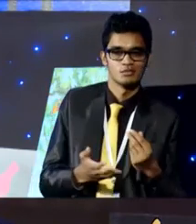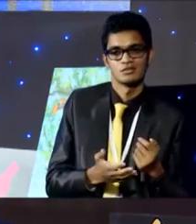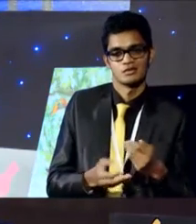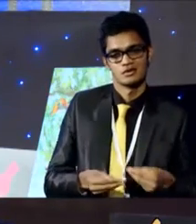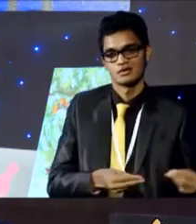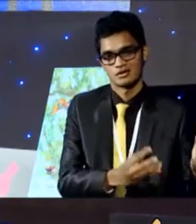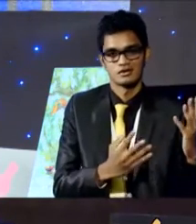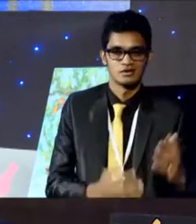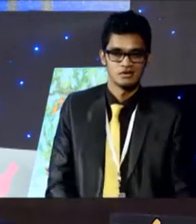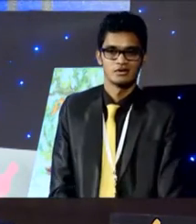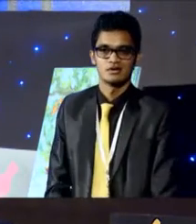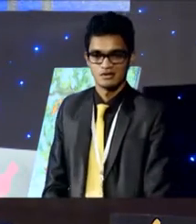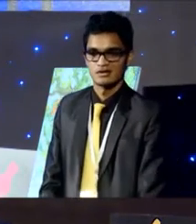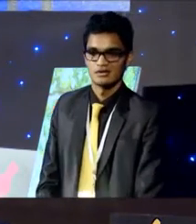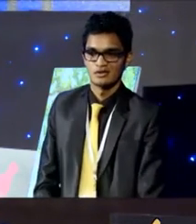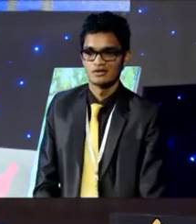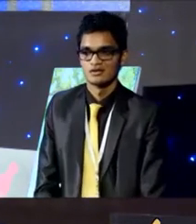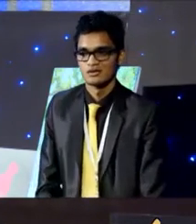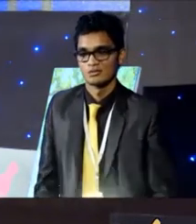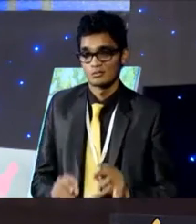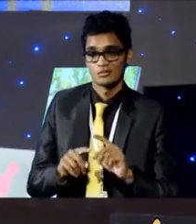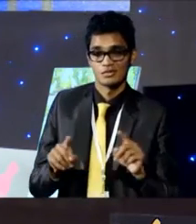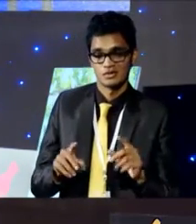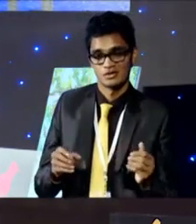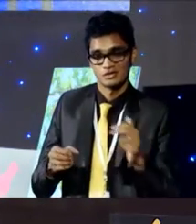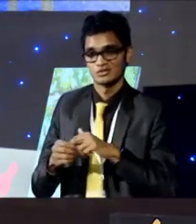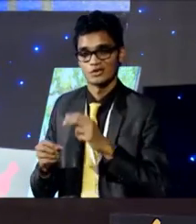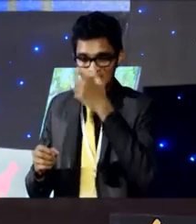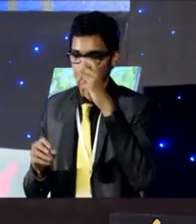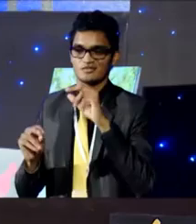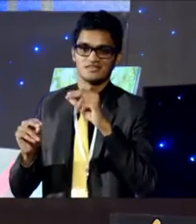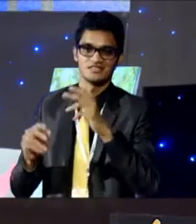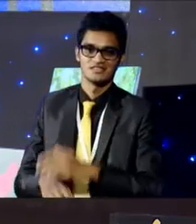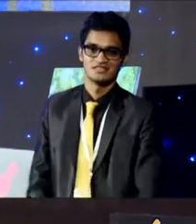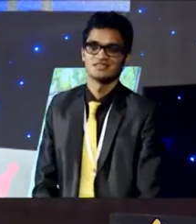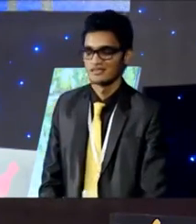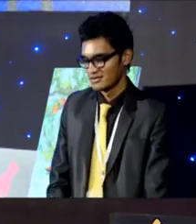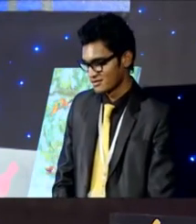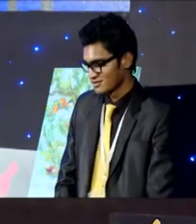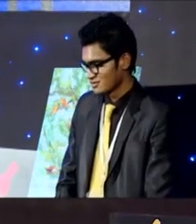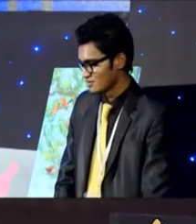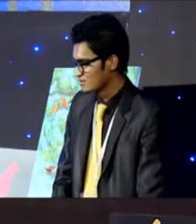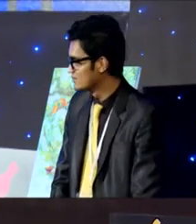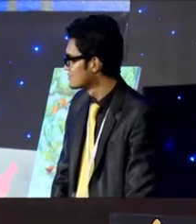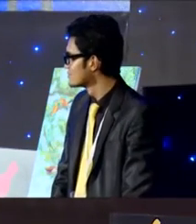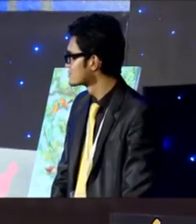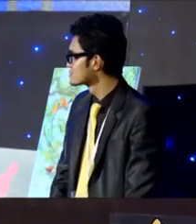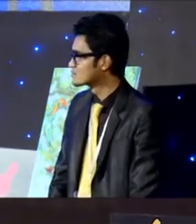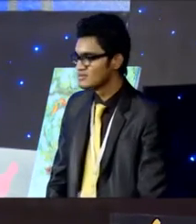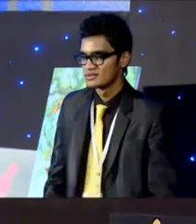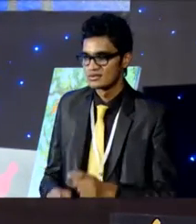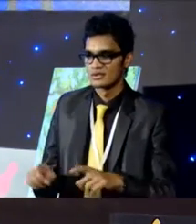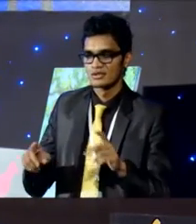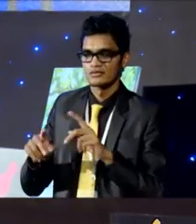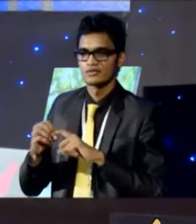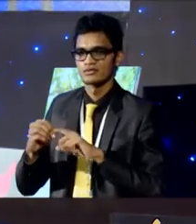similar stories in some part of Asia. But, okay, now another question